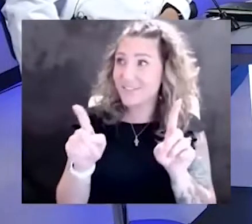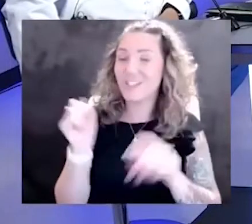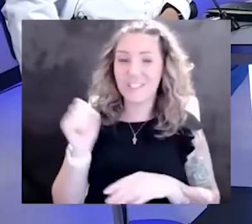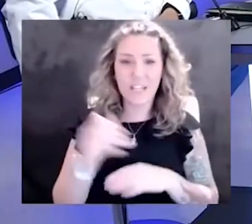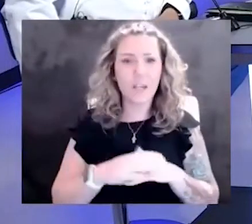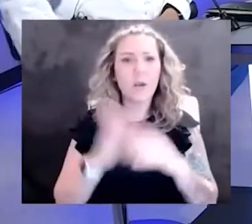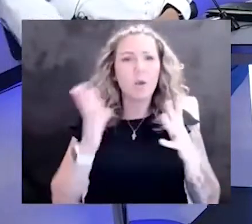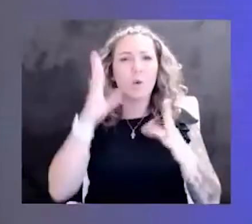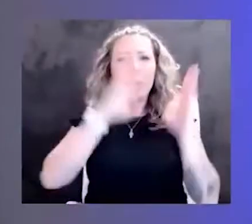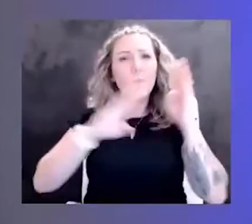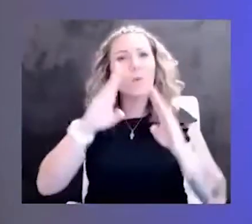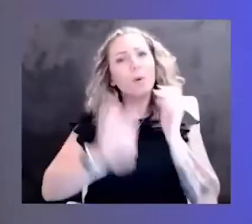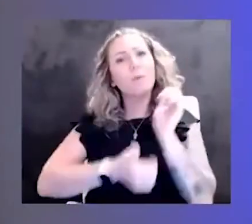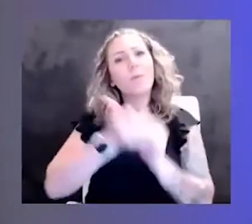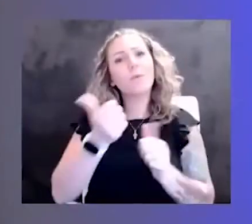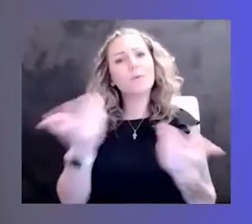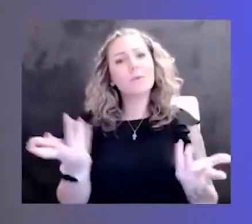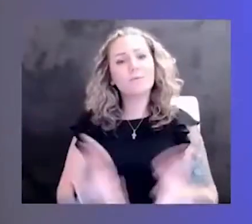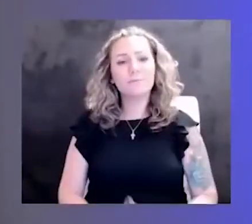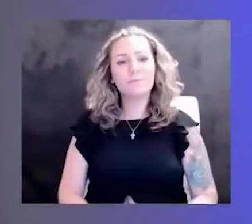you think?